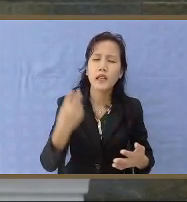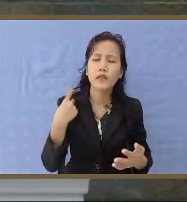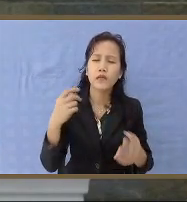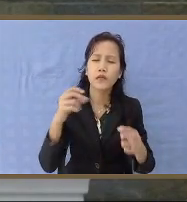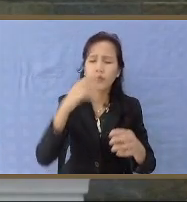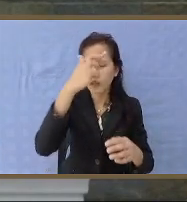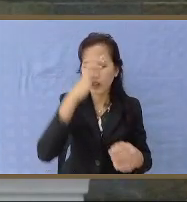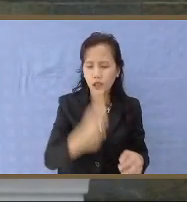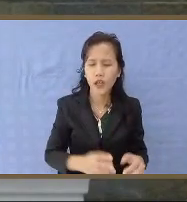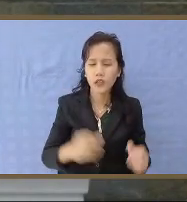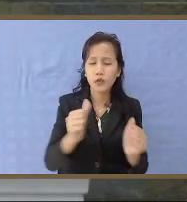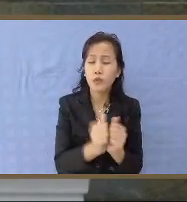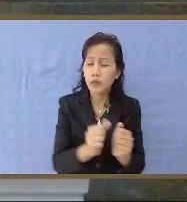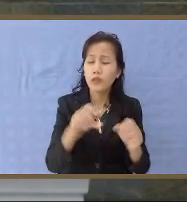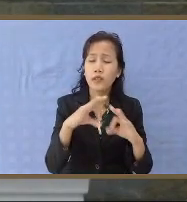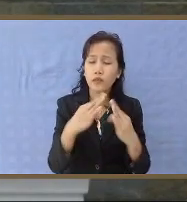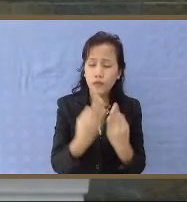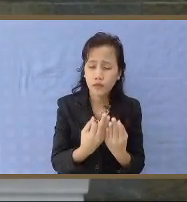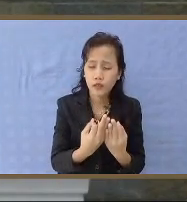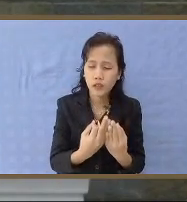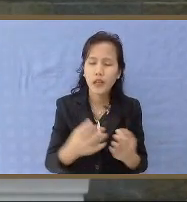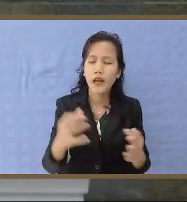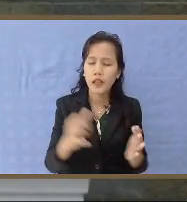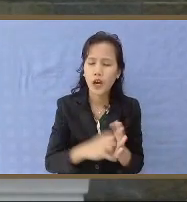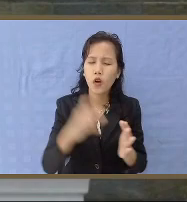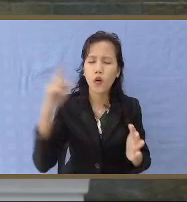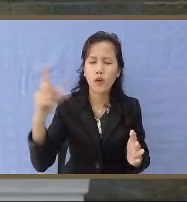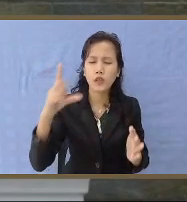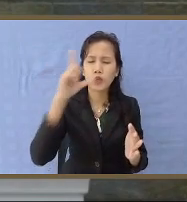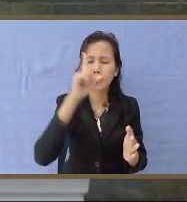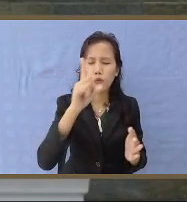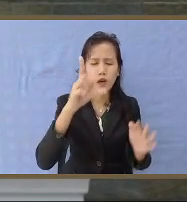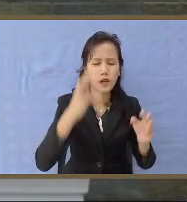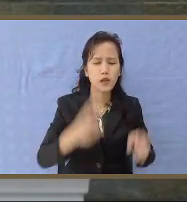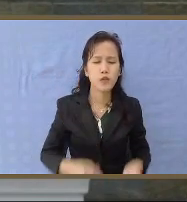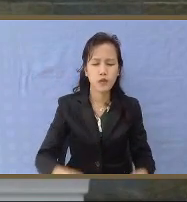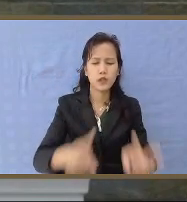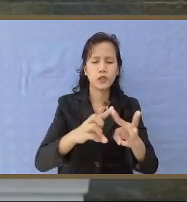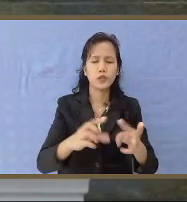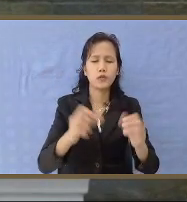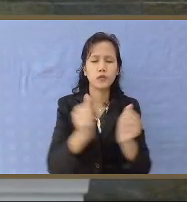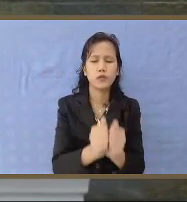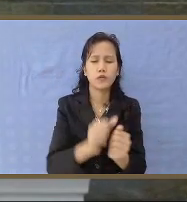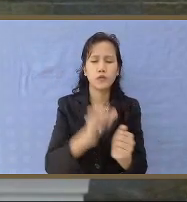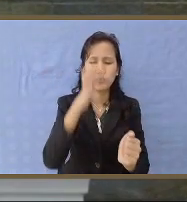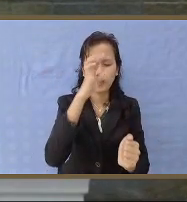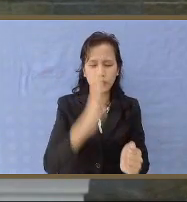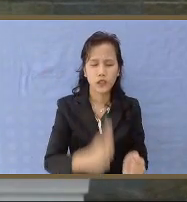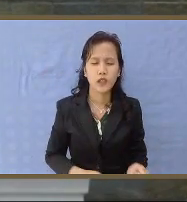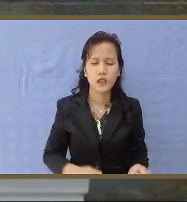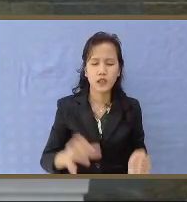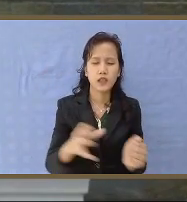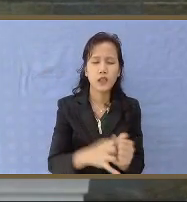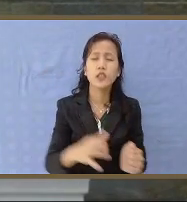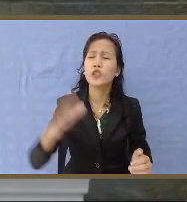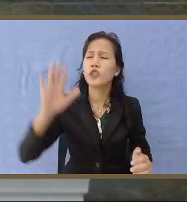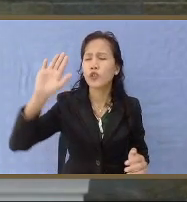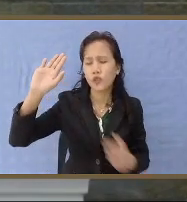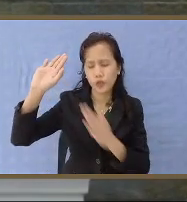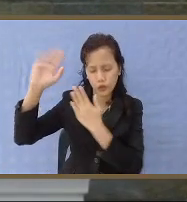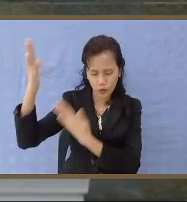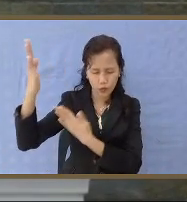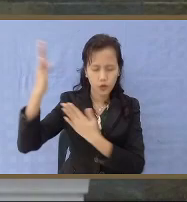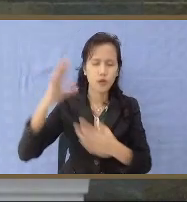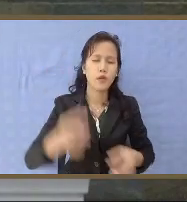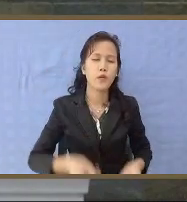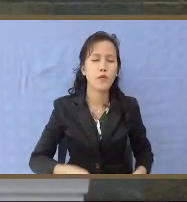family, and that is your way. Help us, O God, to get closer. We really need you. Bless these